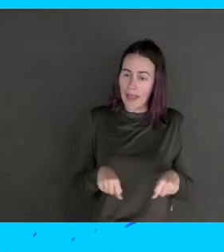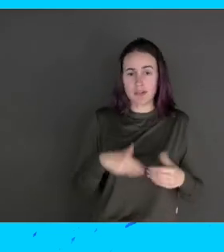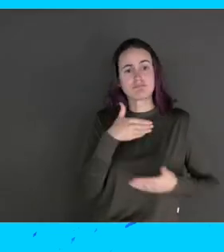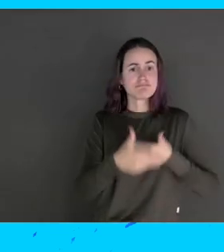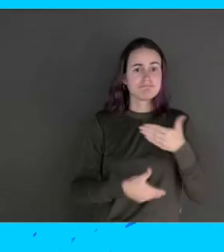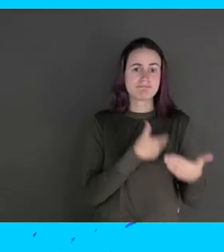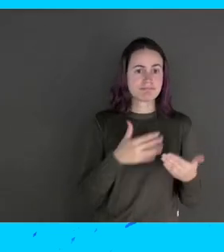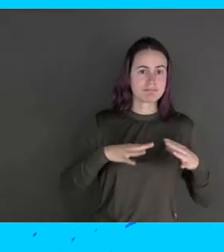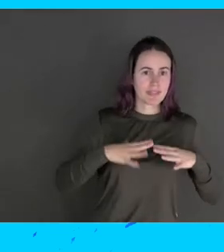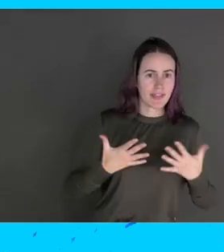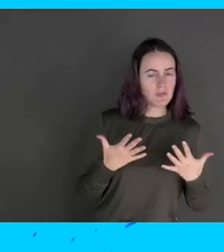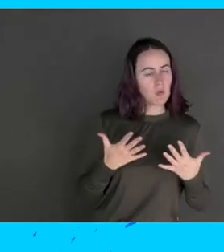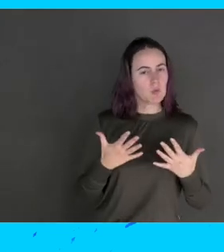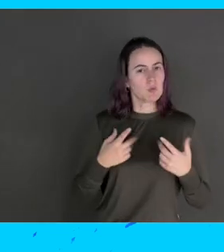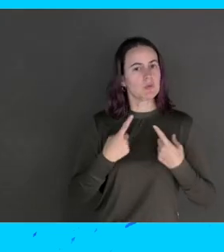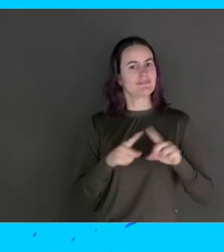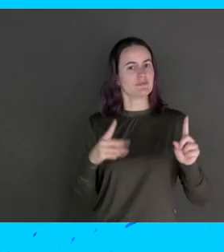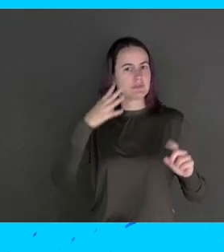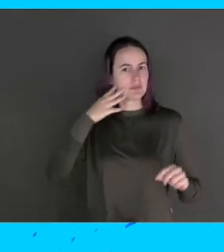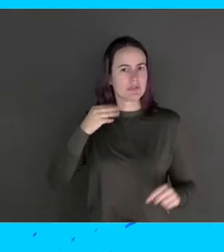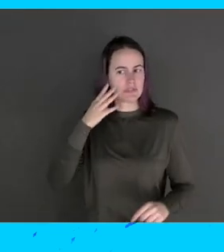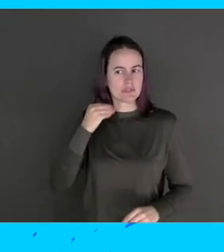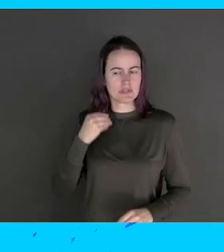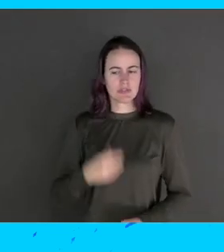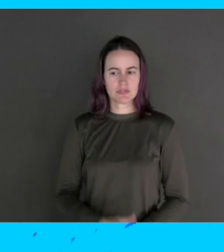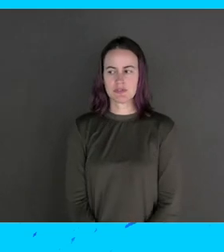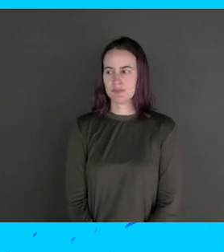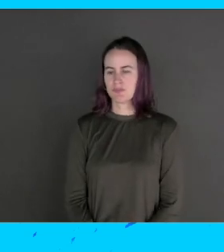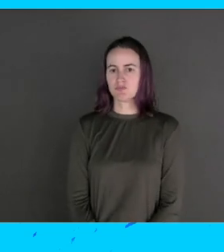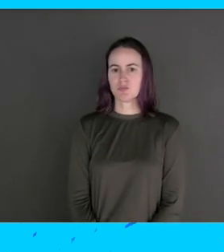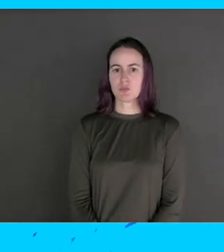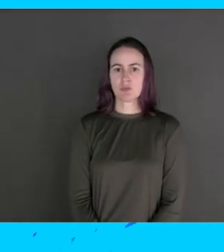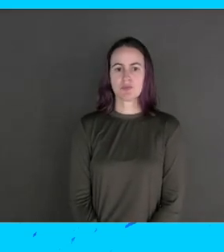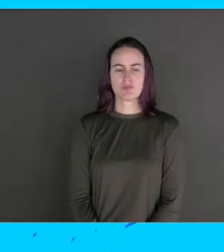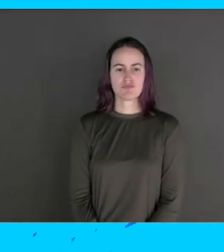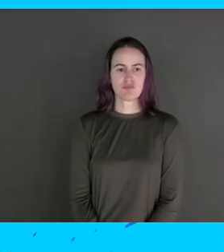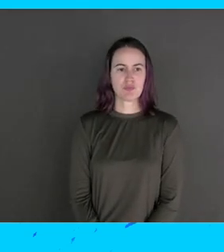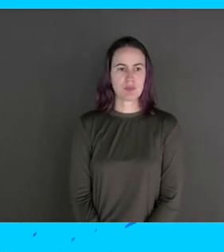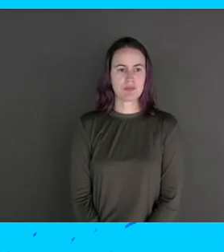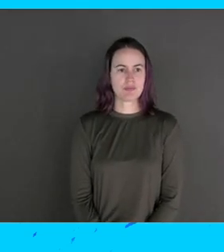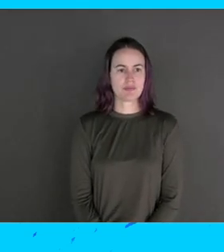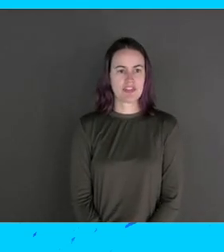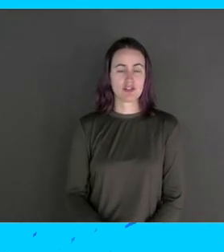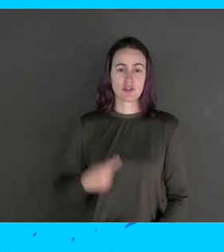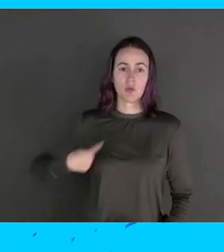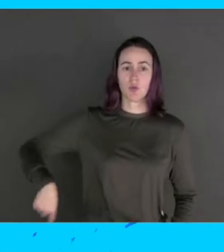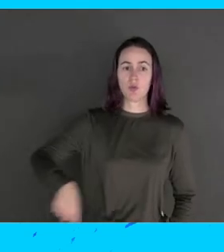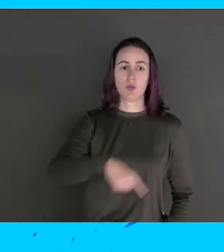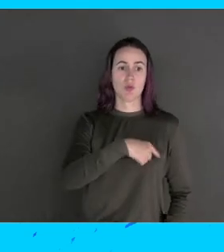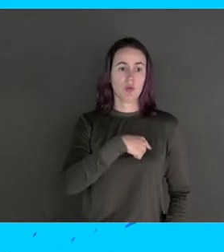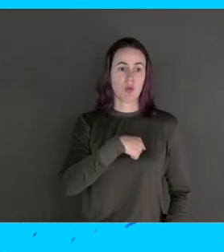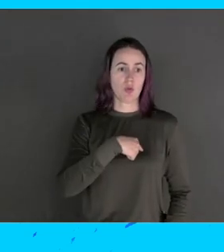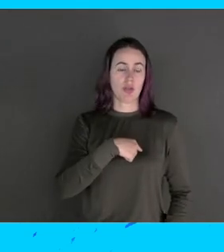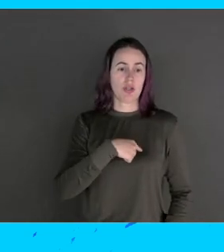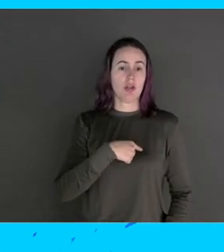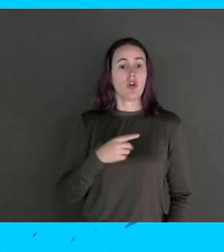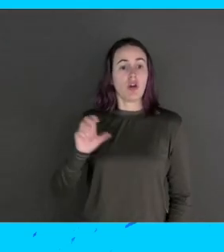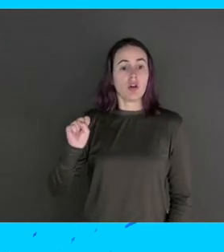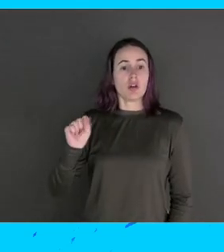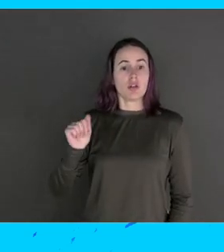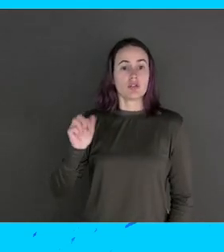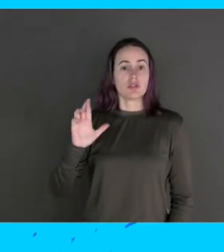Juan and for me and even for Sarah for a little while and then went back. But we all live in this, which is very unique in Sarah's case, because